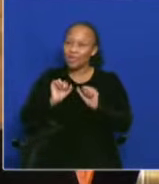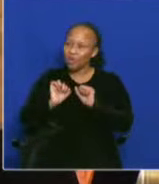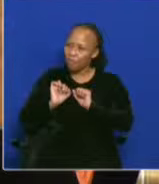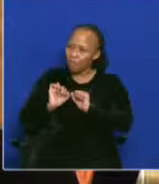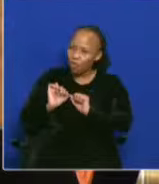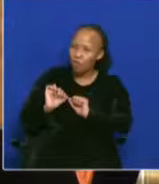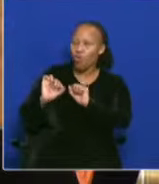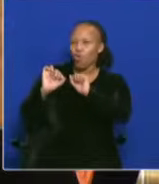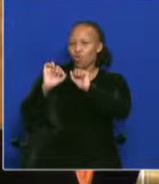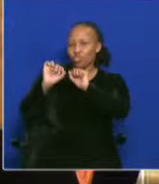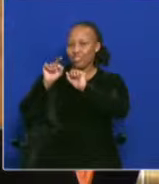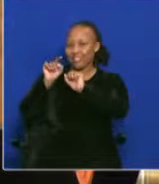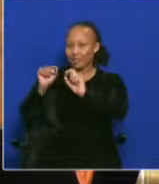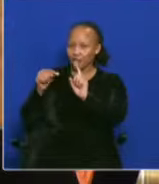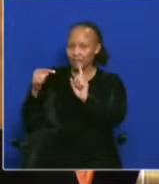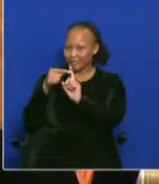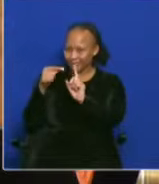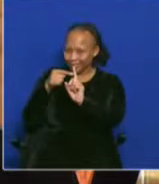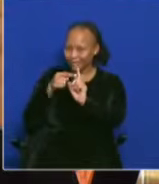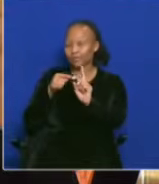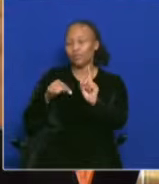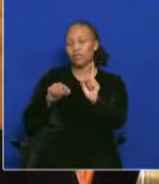pilot."